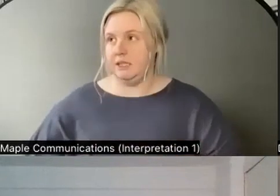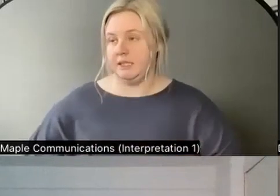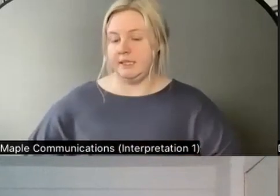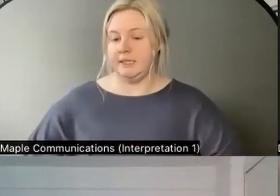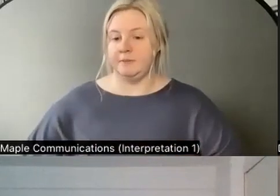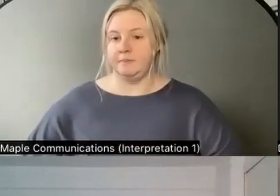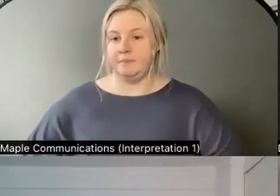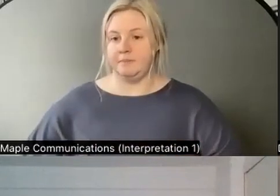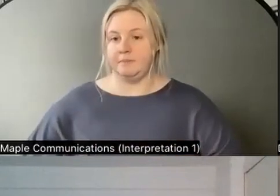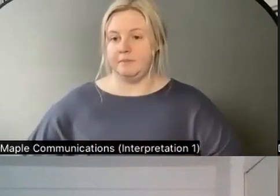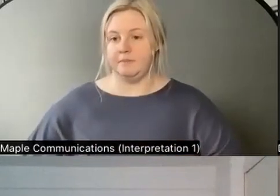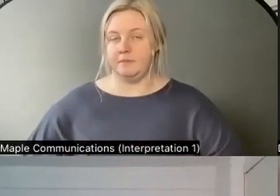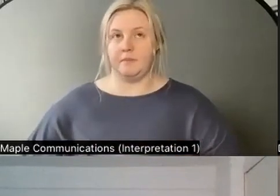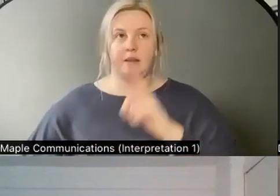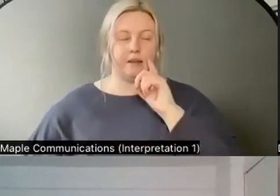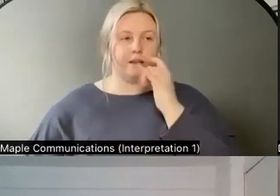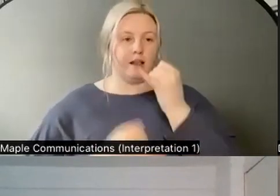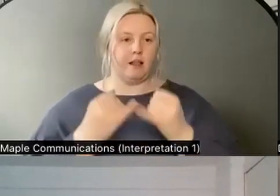I think the last thing I'll say is that,